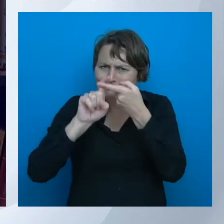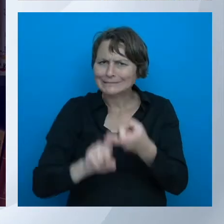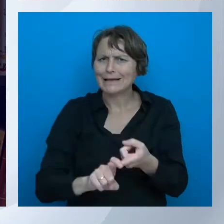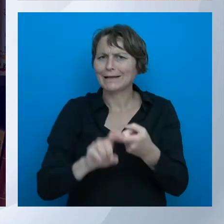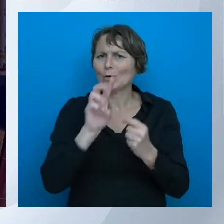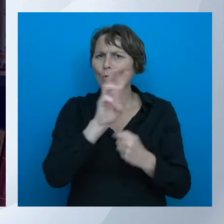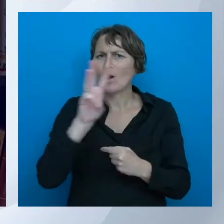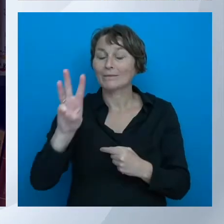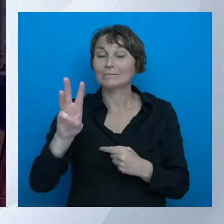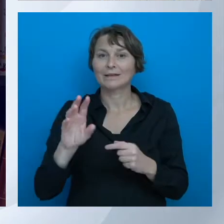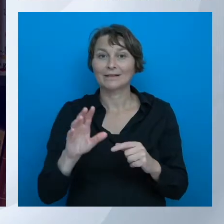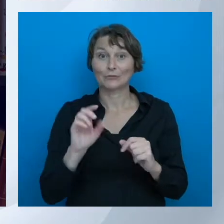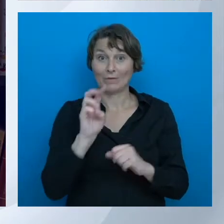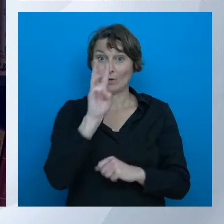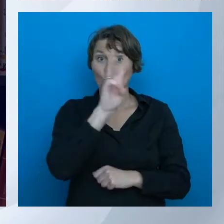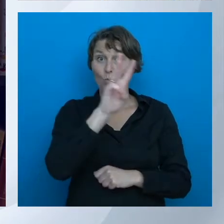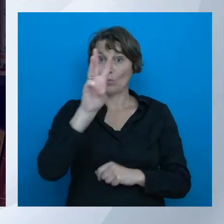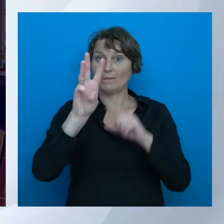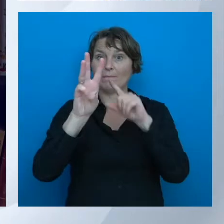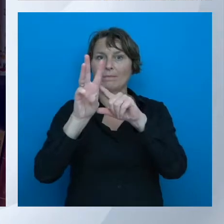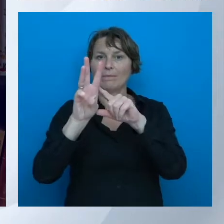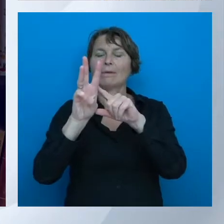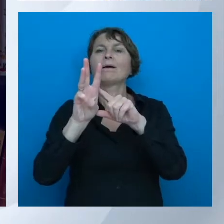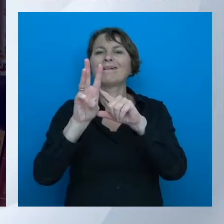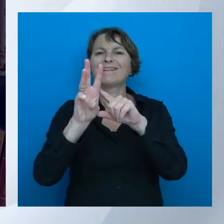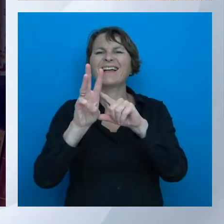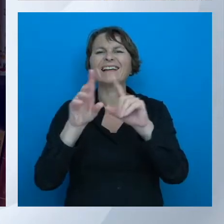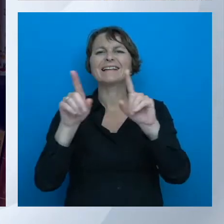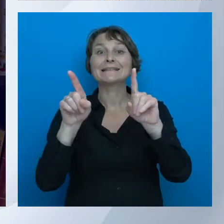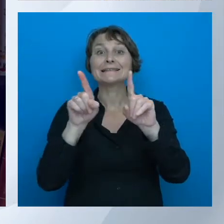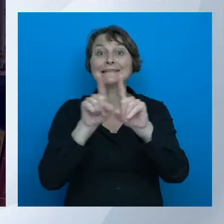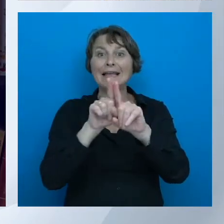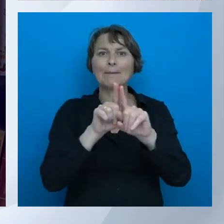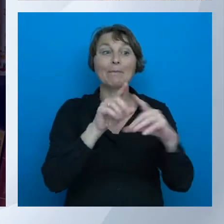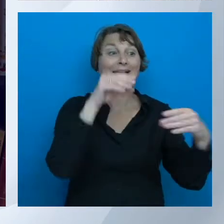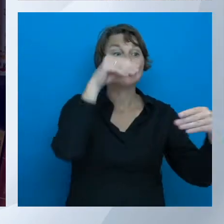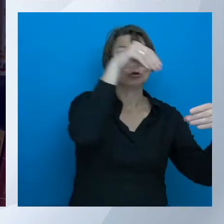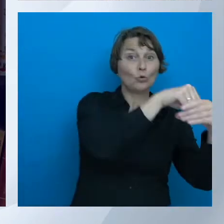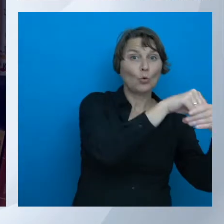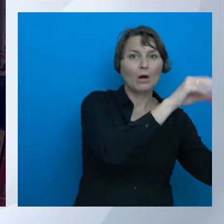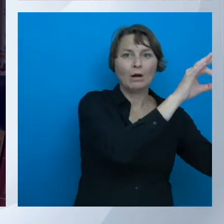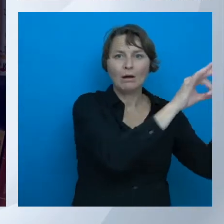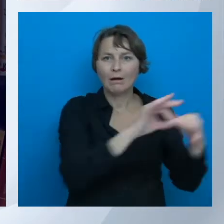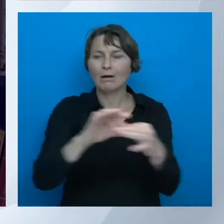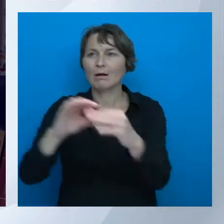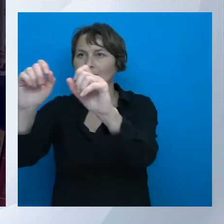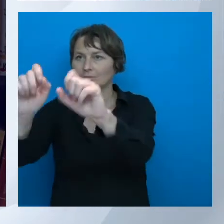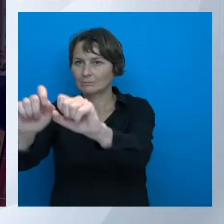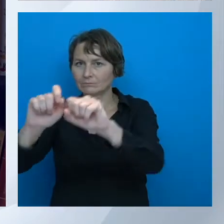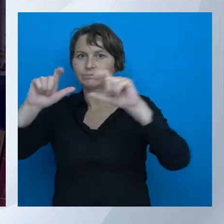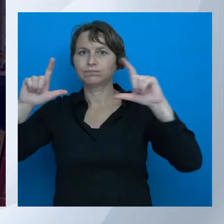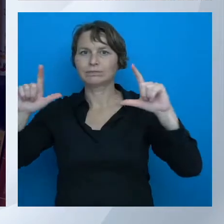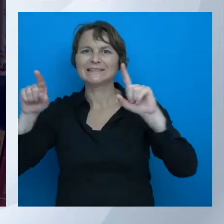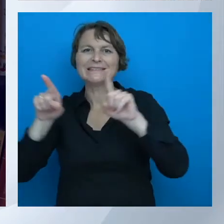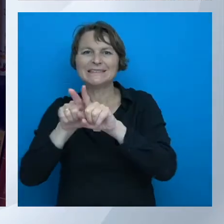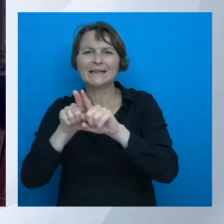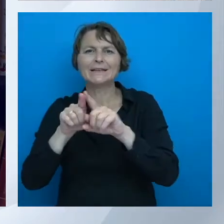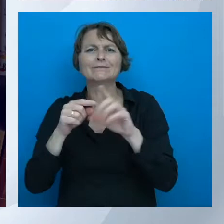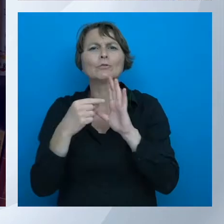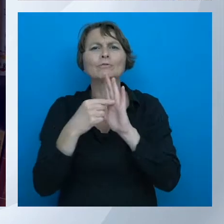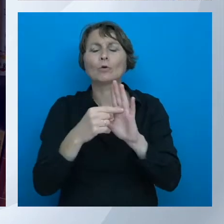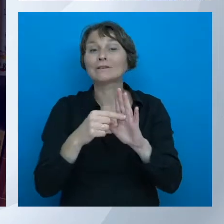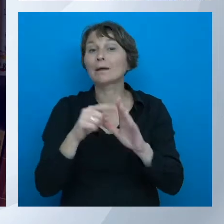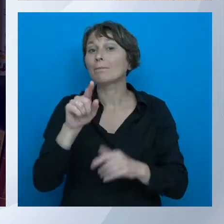delivered to the web browser exactly as it is stored. In contrast to dynamic web pages, so if you look at WordPress, what actually happens if you